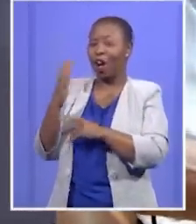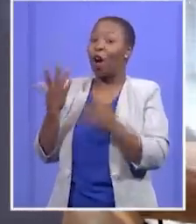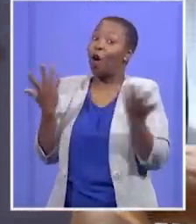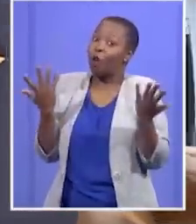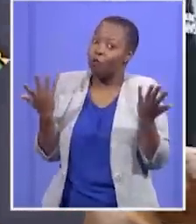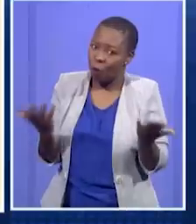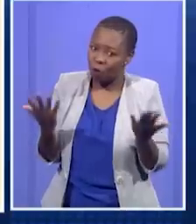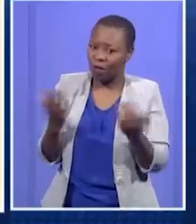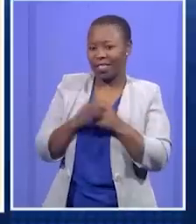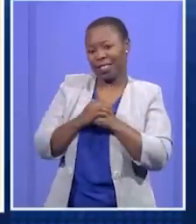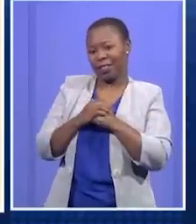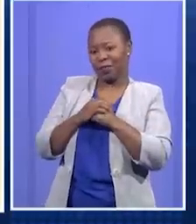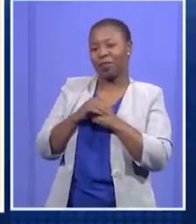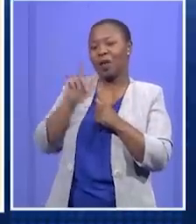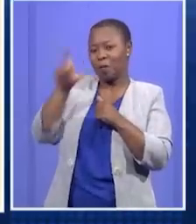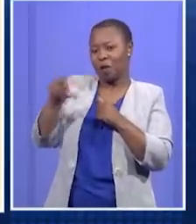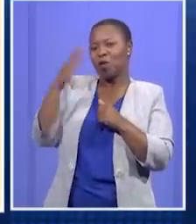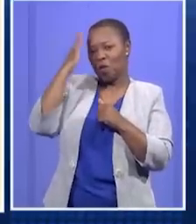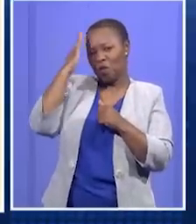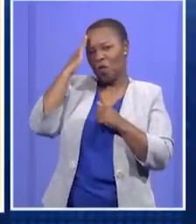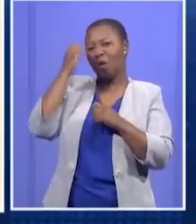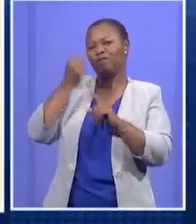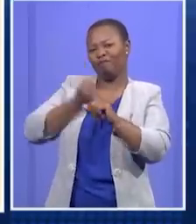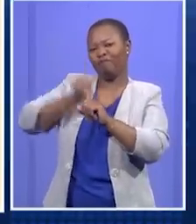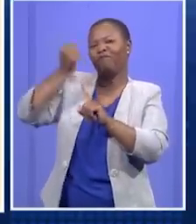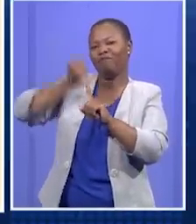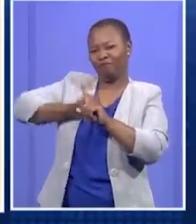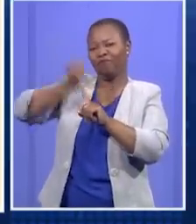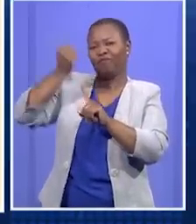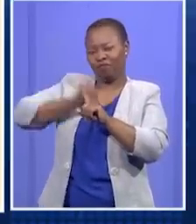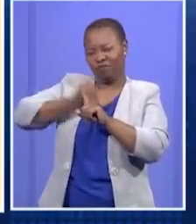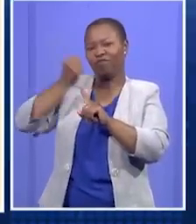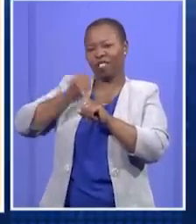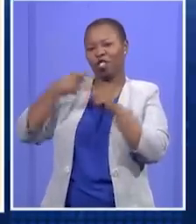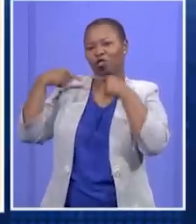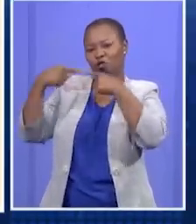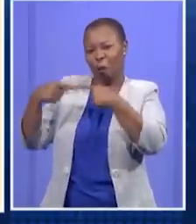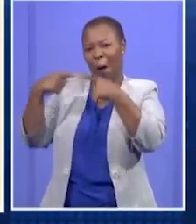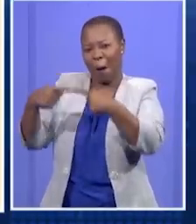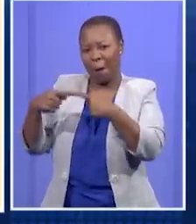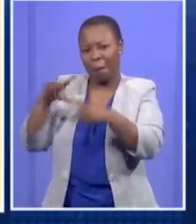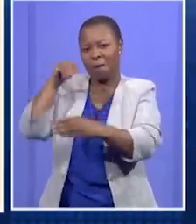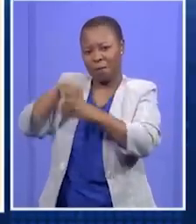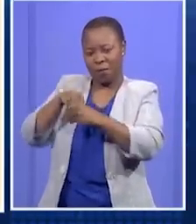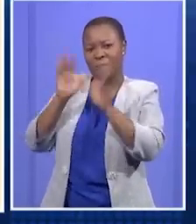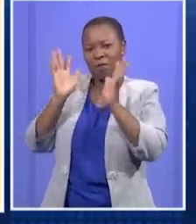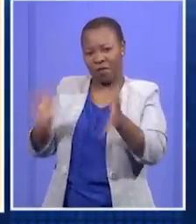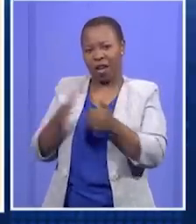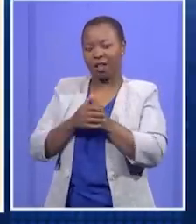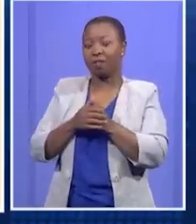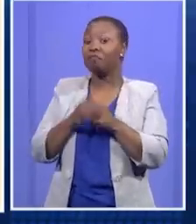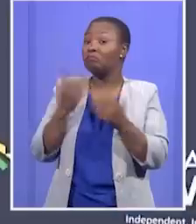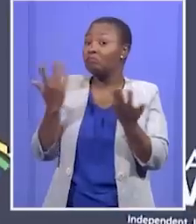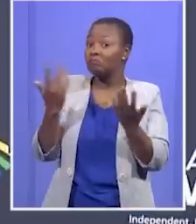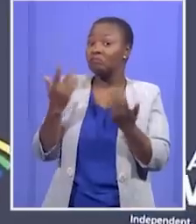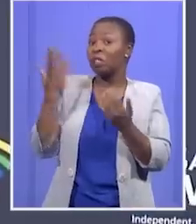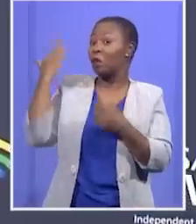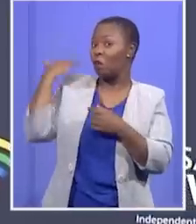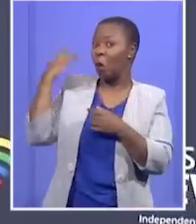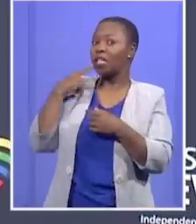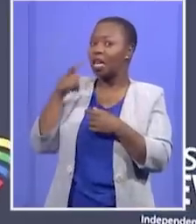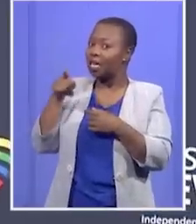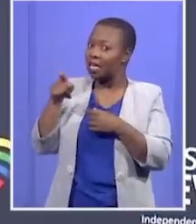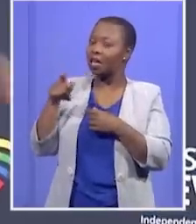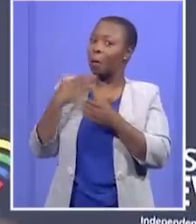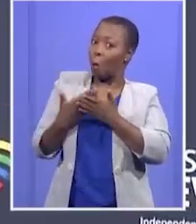known in the struggle. As I've said to him, at some point there were talks that he could be actually a future president, but